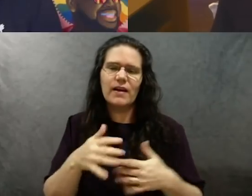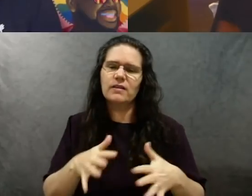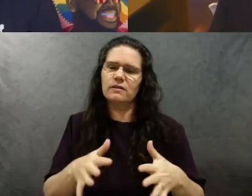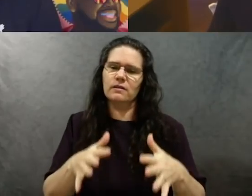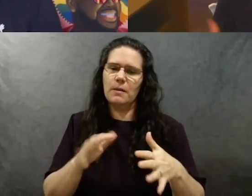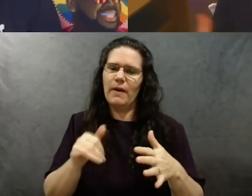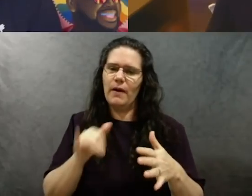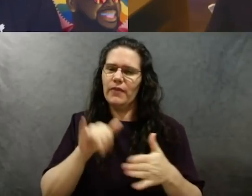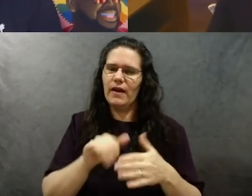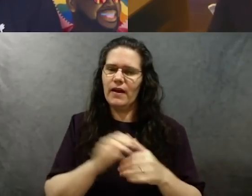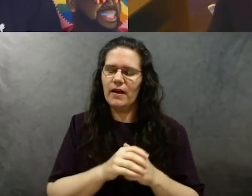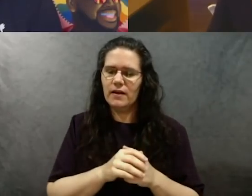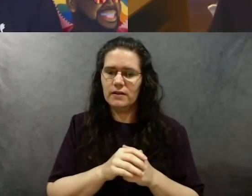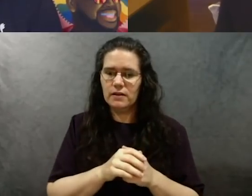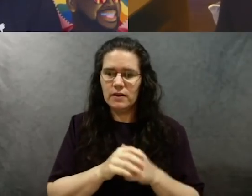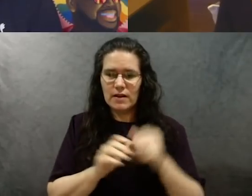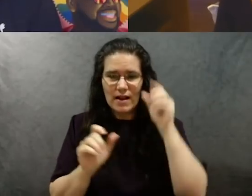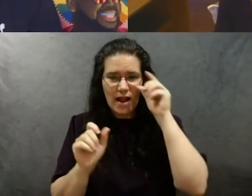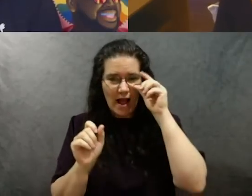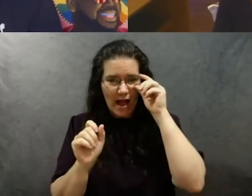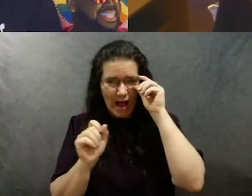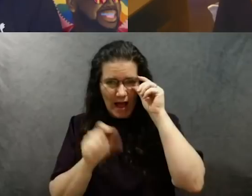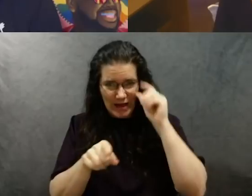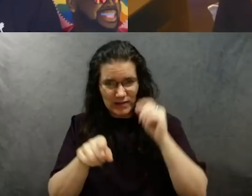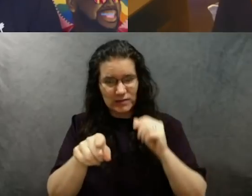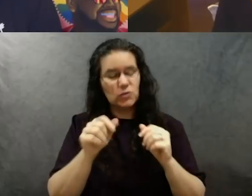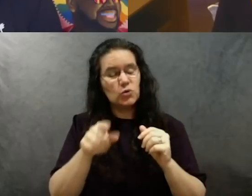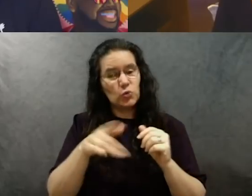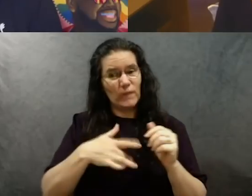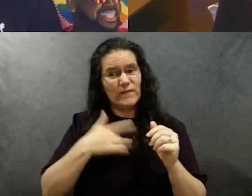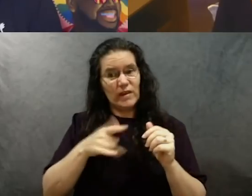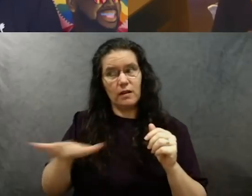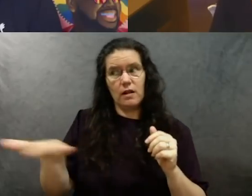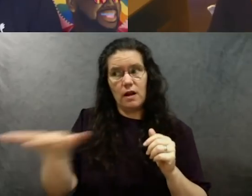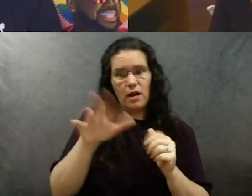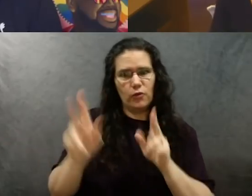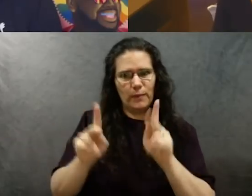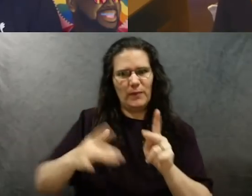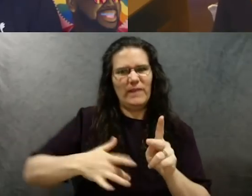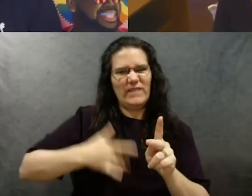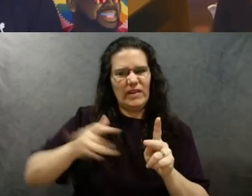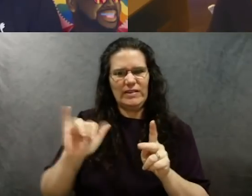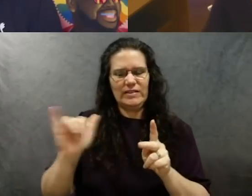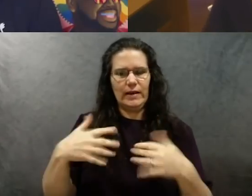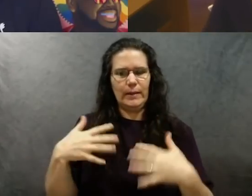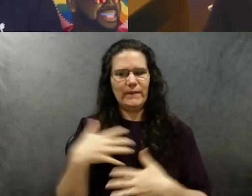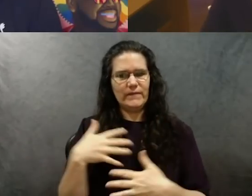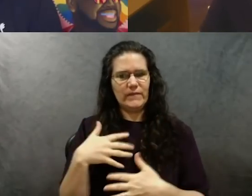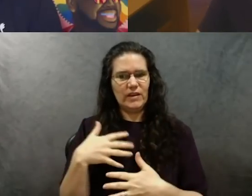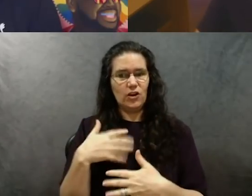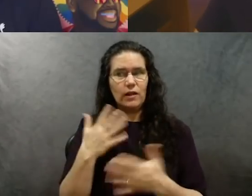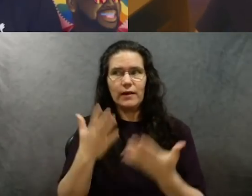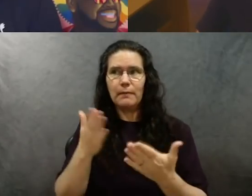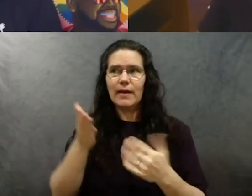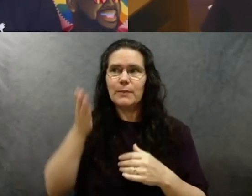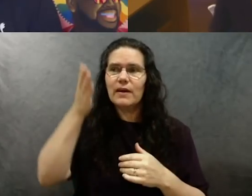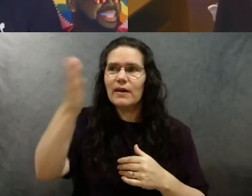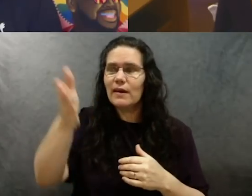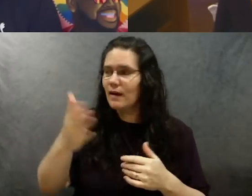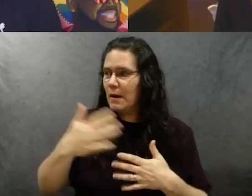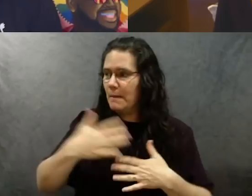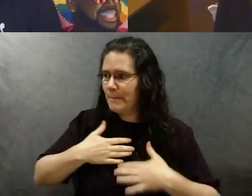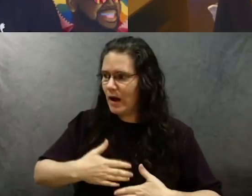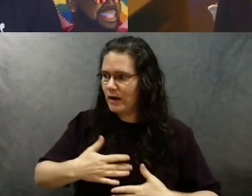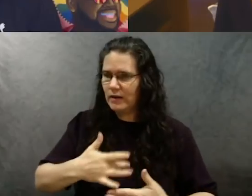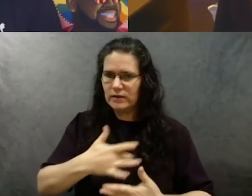And is that the fear you're feeling from others also? Yes. That sense of there might not be room for these bodies and hearts to